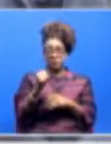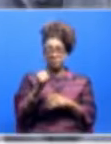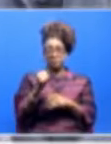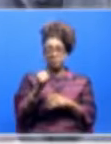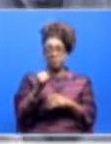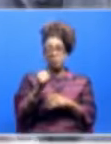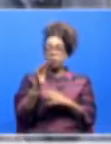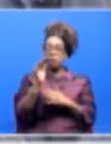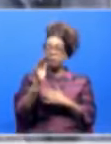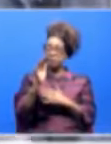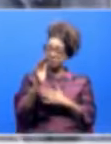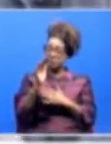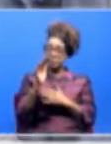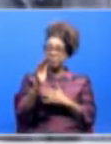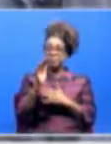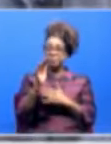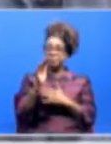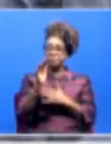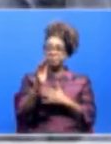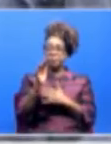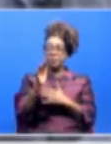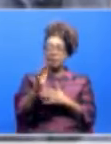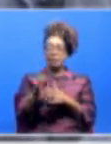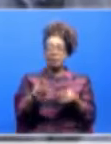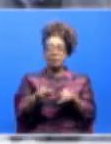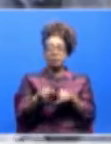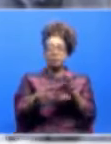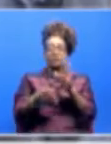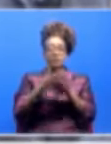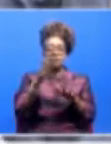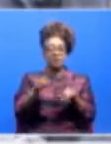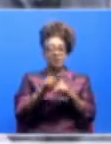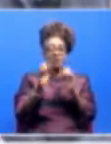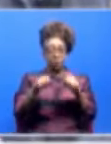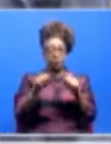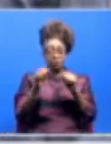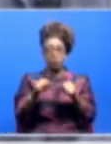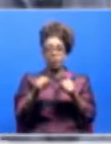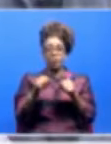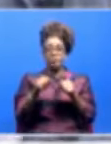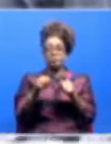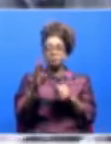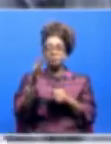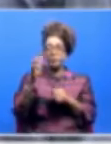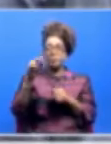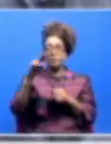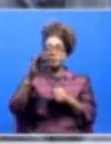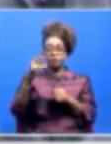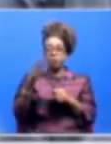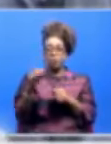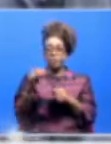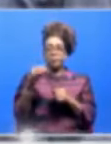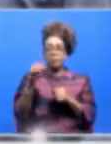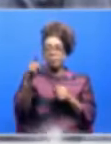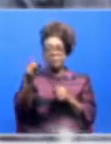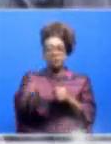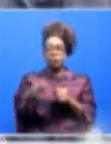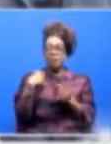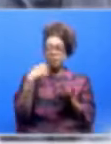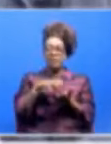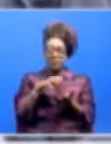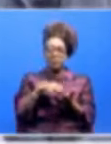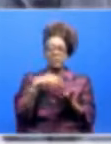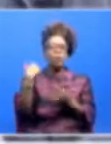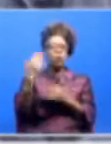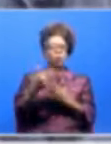Martha Koome tunamuuliza haraka haraka iwezekanavyo ile mahakama ya Baricho ambapo hao mtu wako na makesi